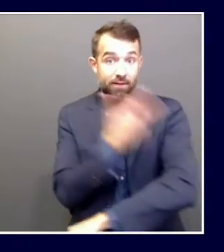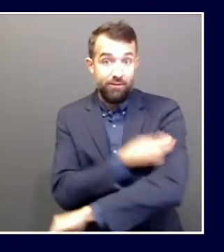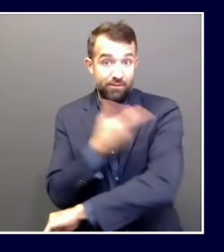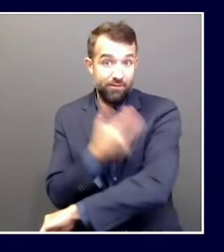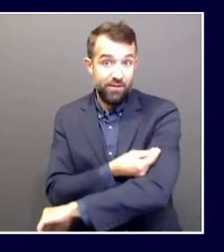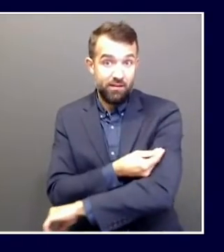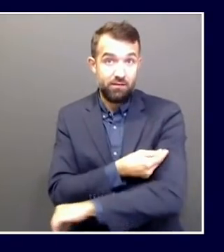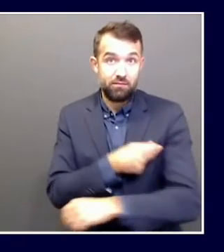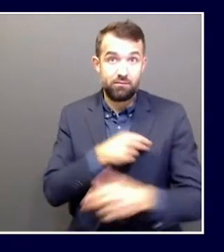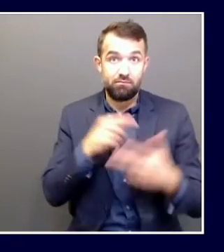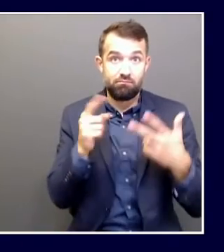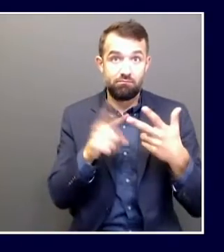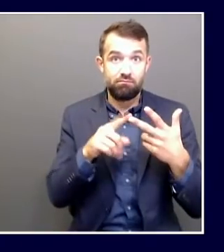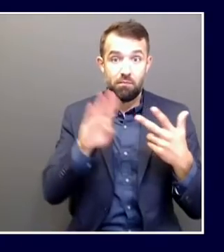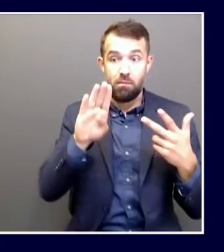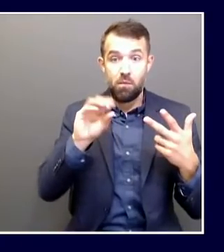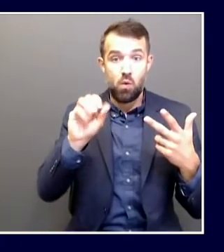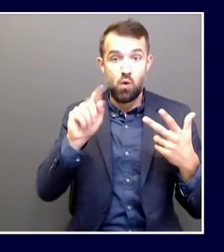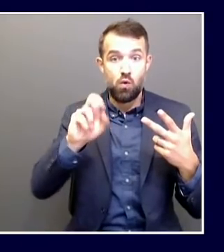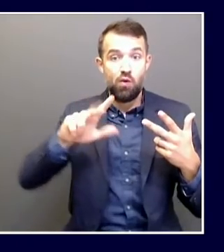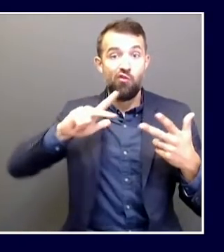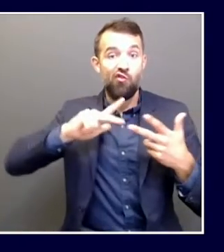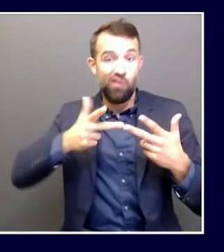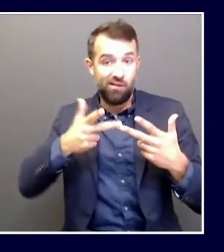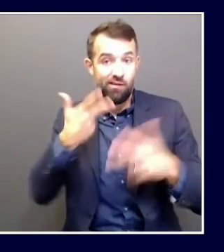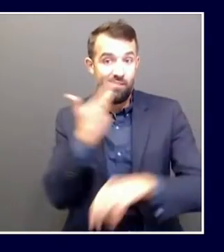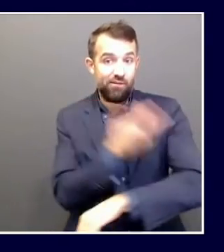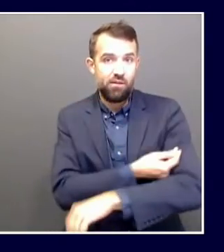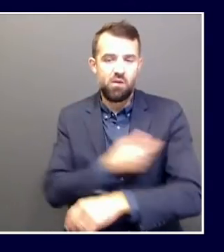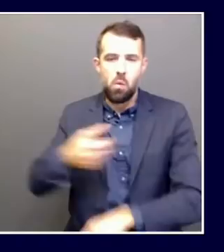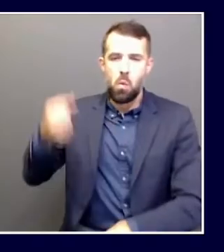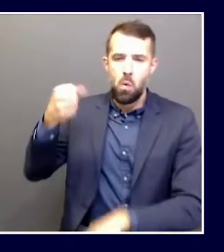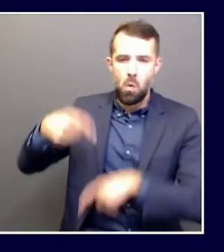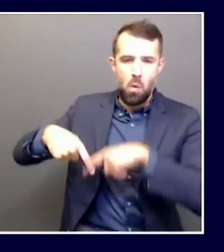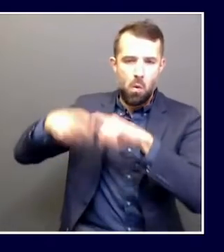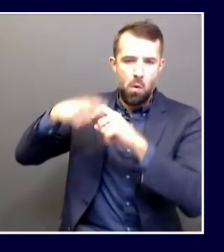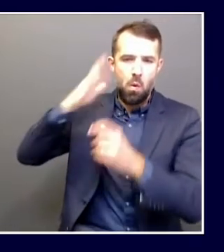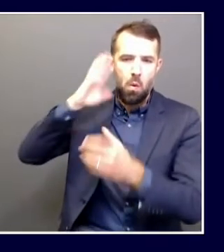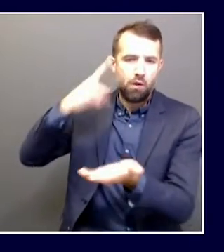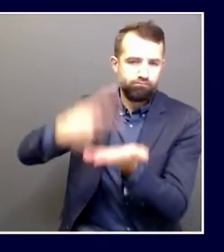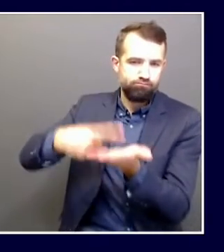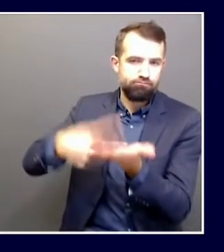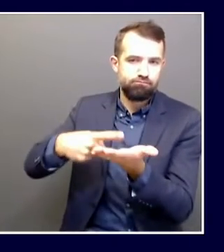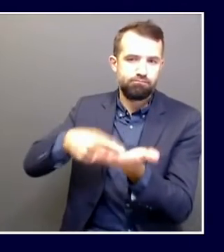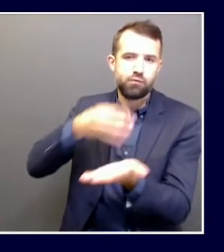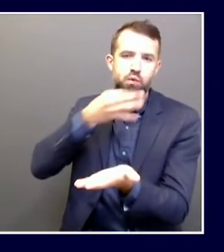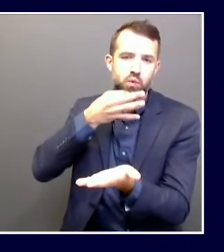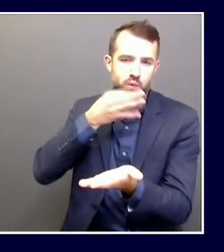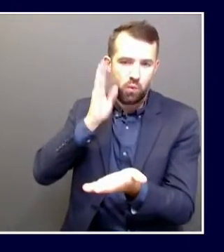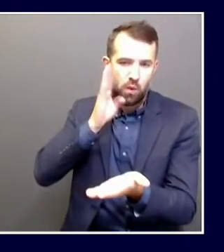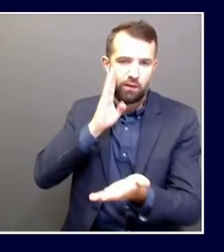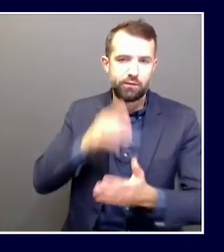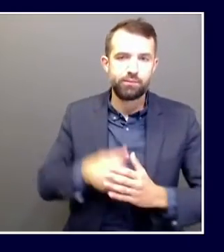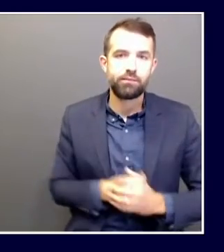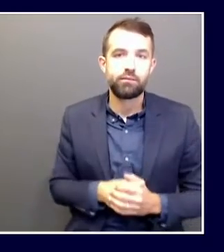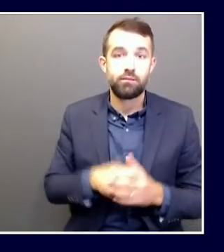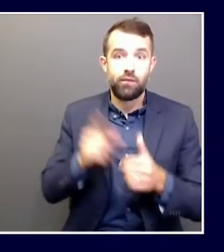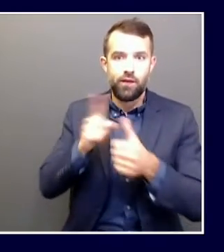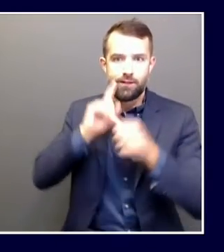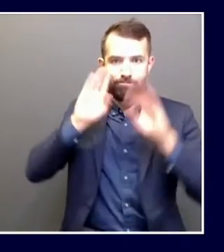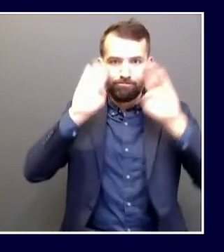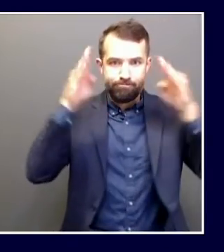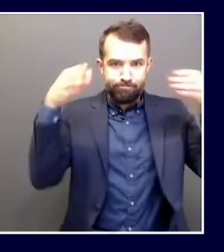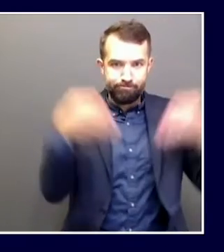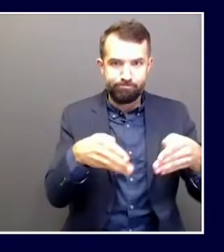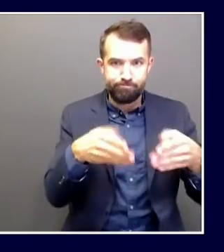minute. But I also want to take a moment to talk about where we stand with respect to reviewing positive case reports that have